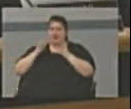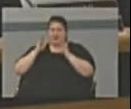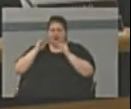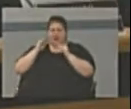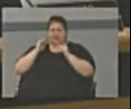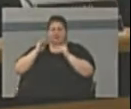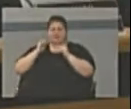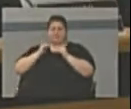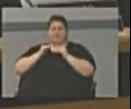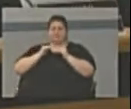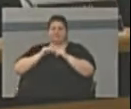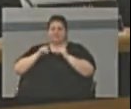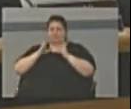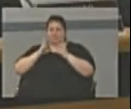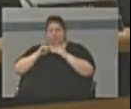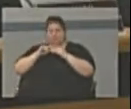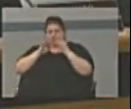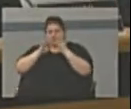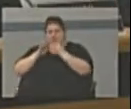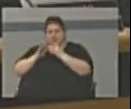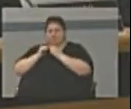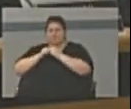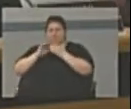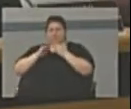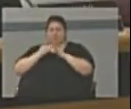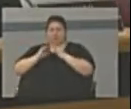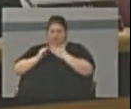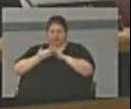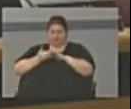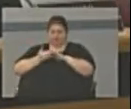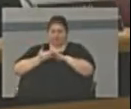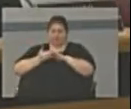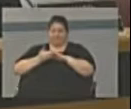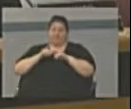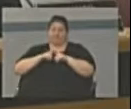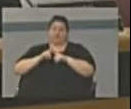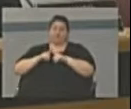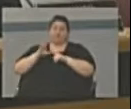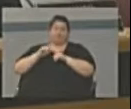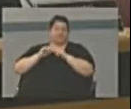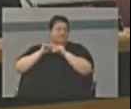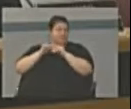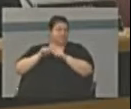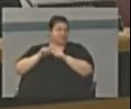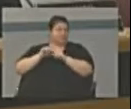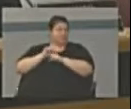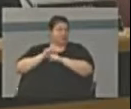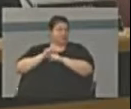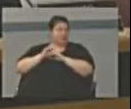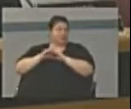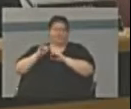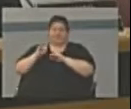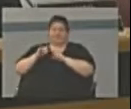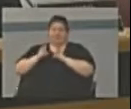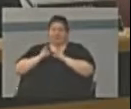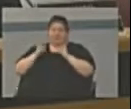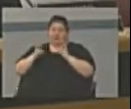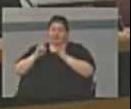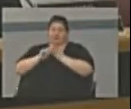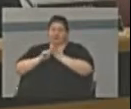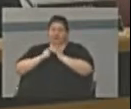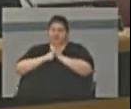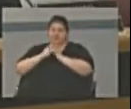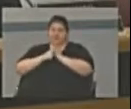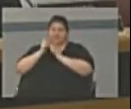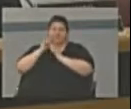out to the community, and we want to make sure that that continues. We're going to continue to work on our citywide newsletter for our businesses and residents